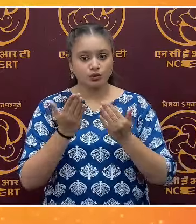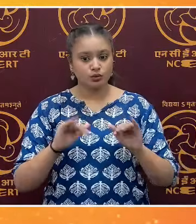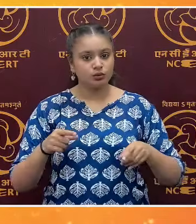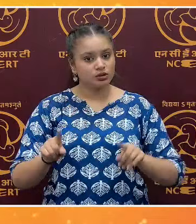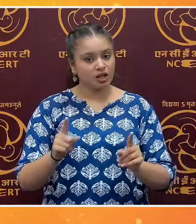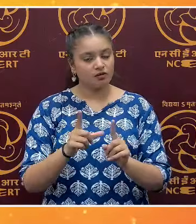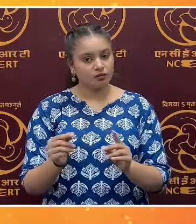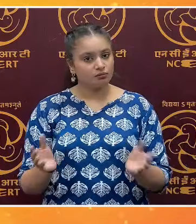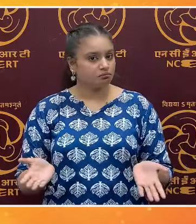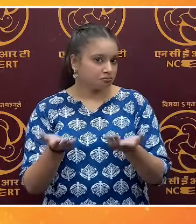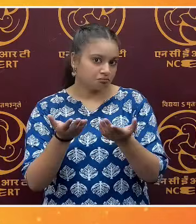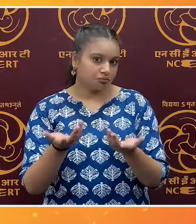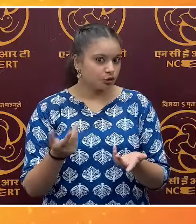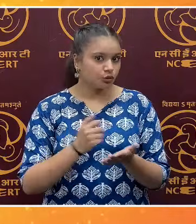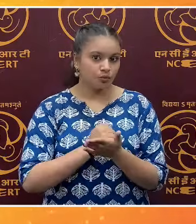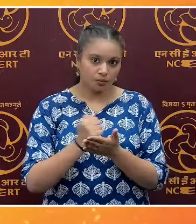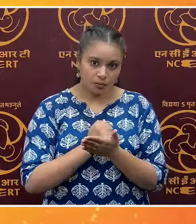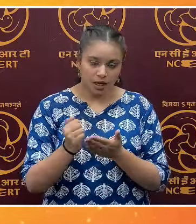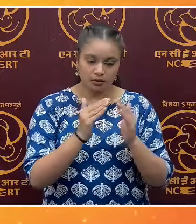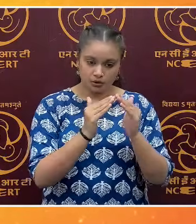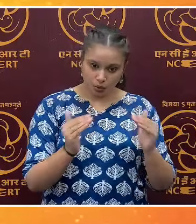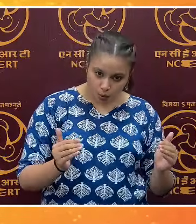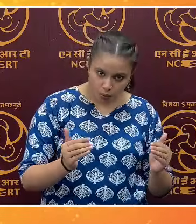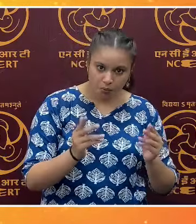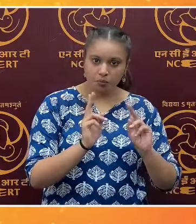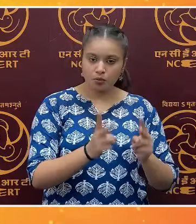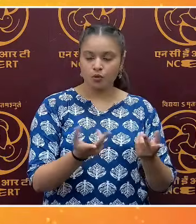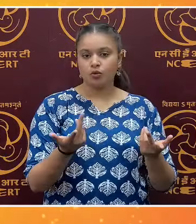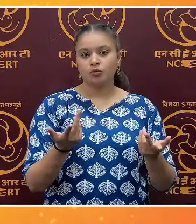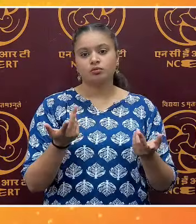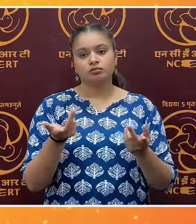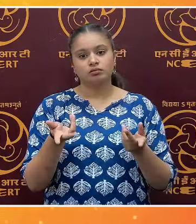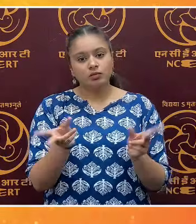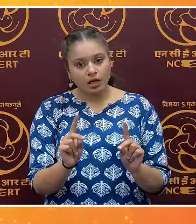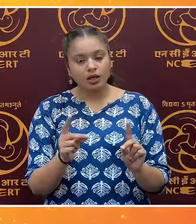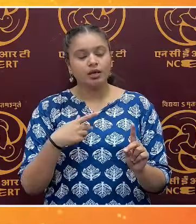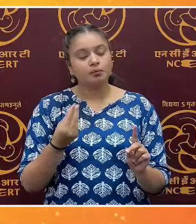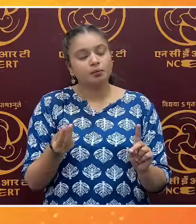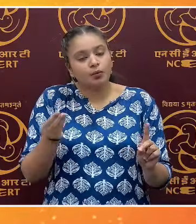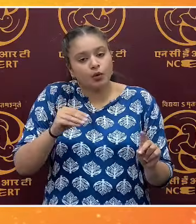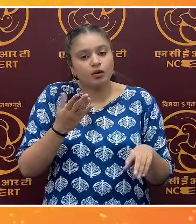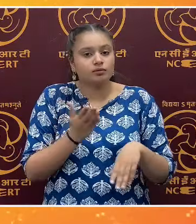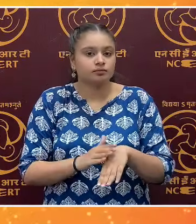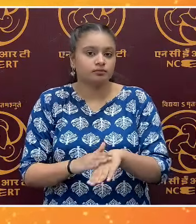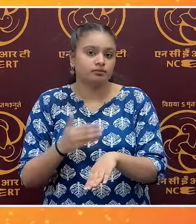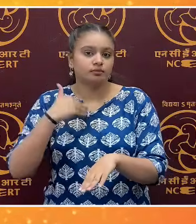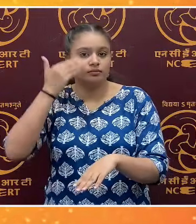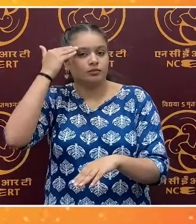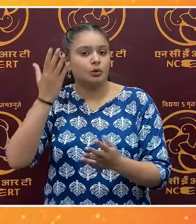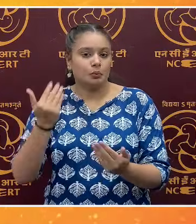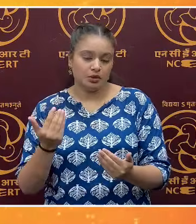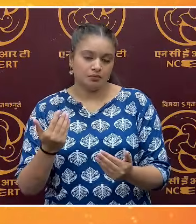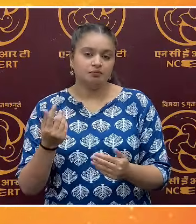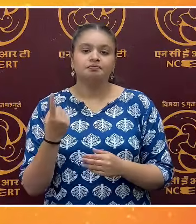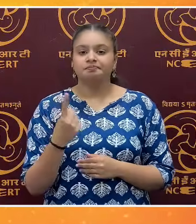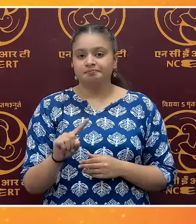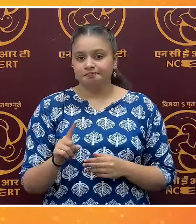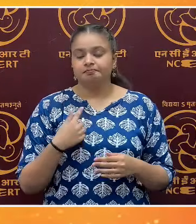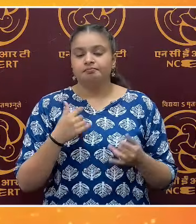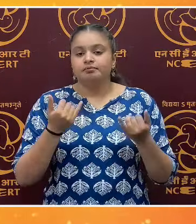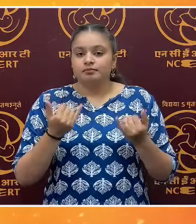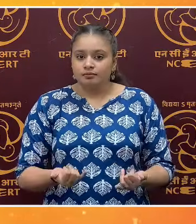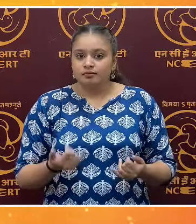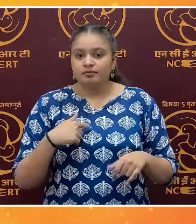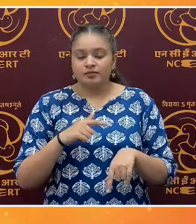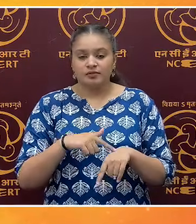so they can practice at home and then get more immersive experience of this topic. That's right. And now we